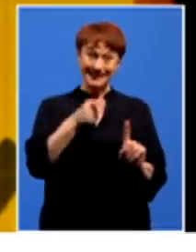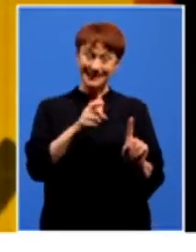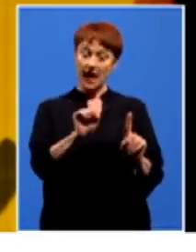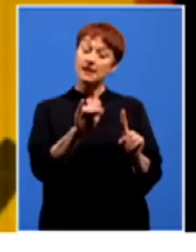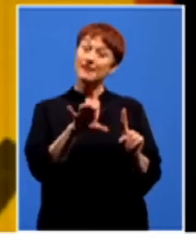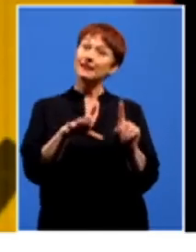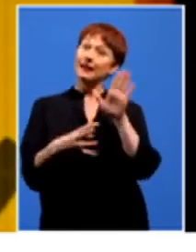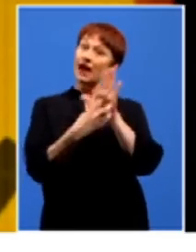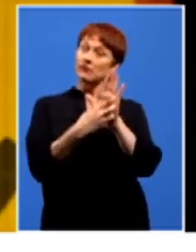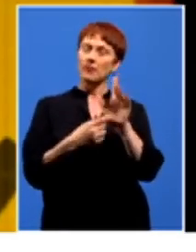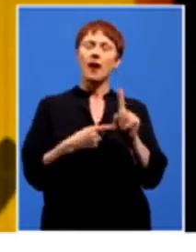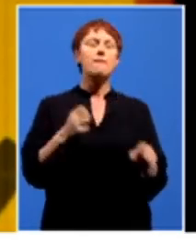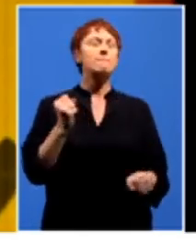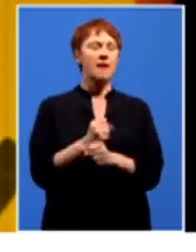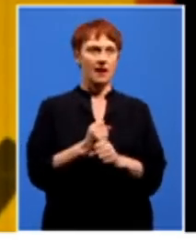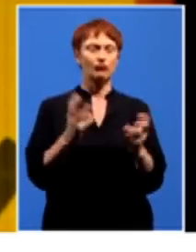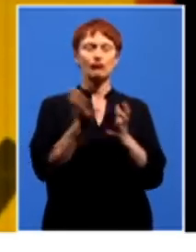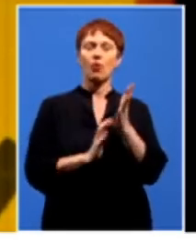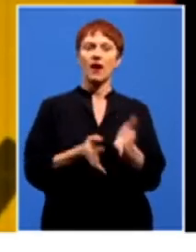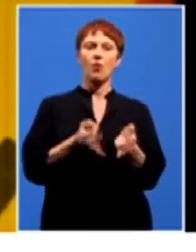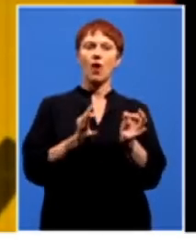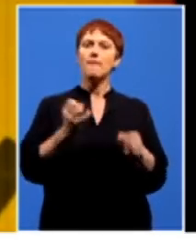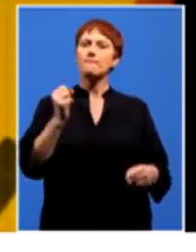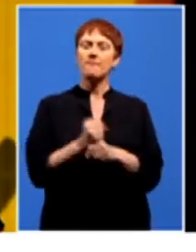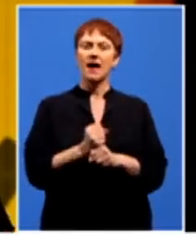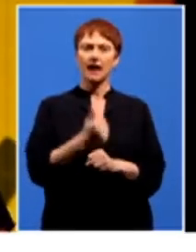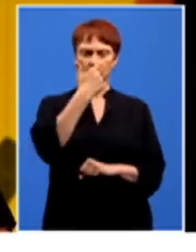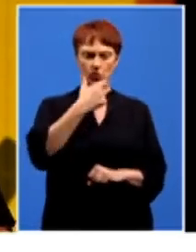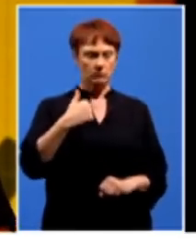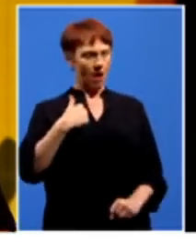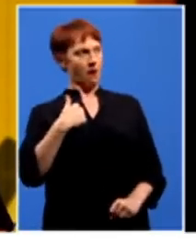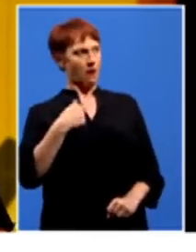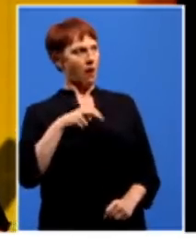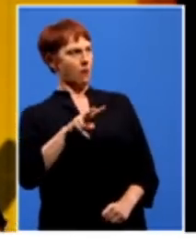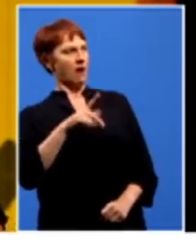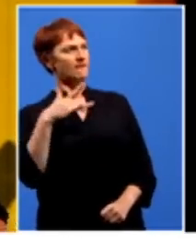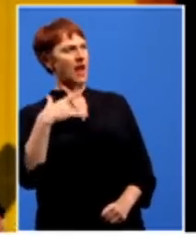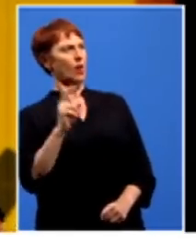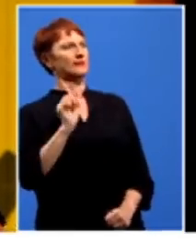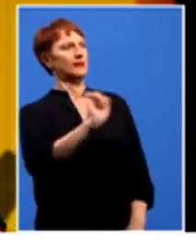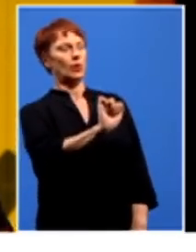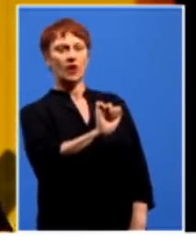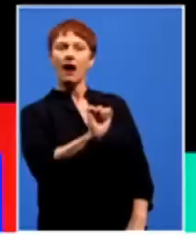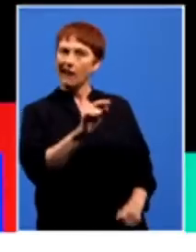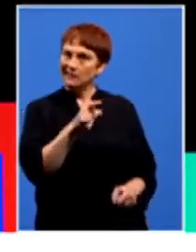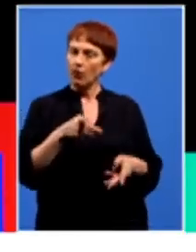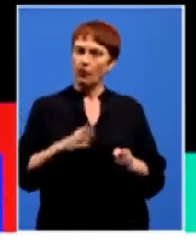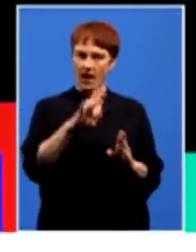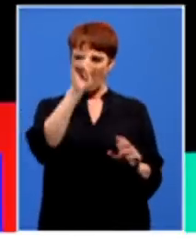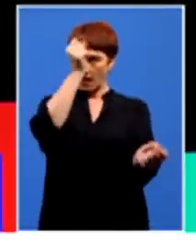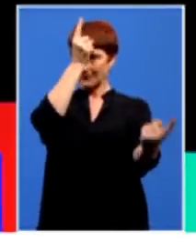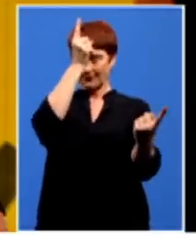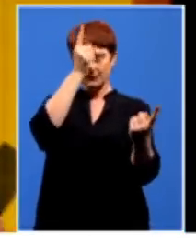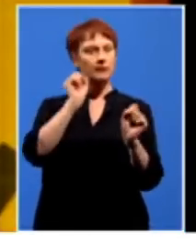story because it allowed people to put themselves in the shoes of another. And that's the only way you can really get to understand your fellow man. So what was the